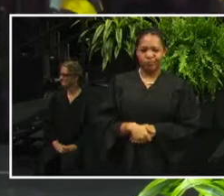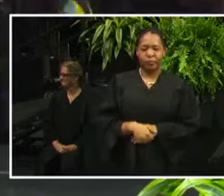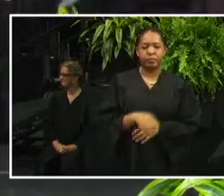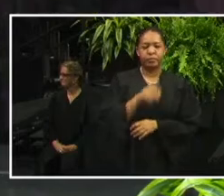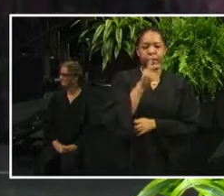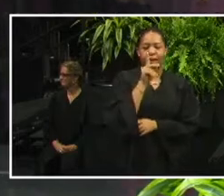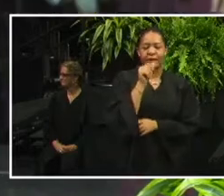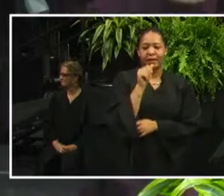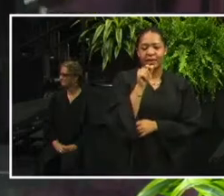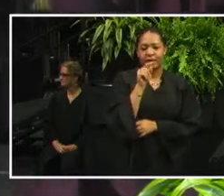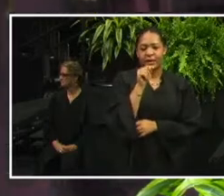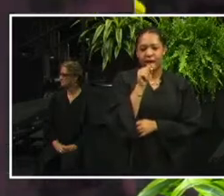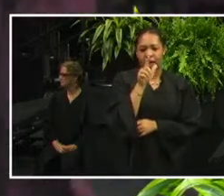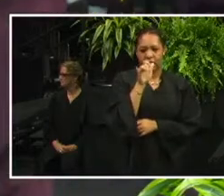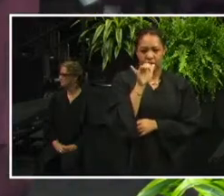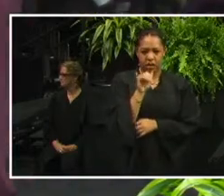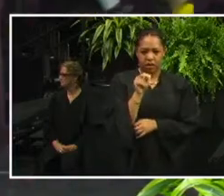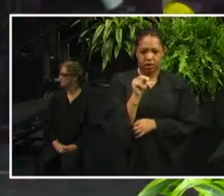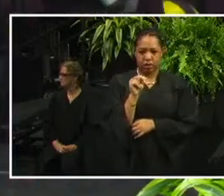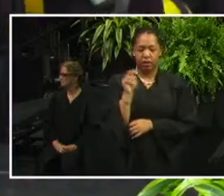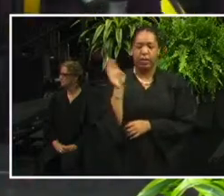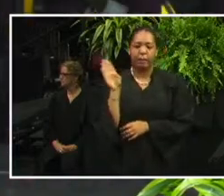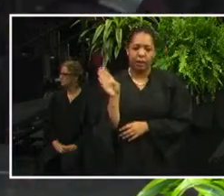Caitlin Brianne Bellamy.